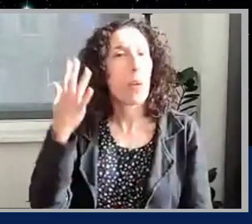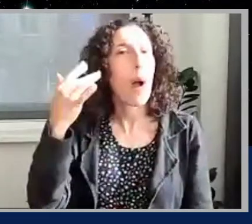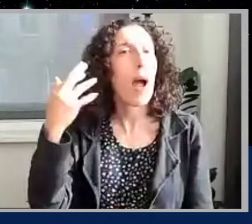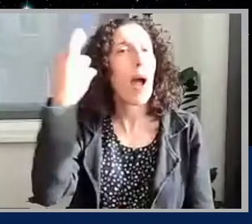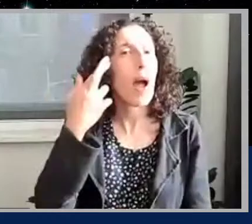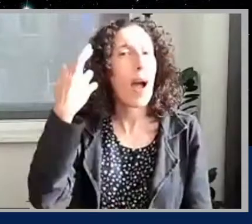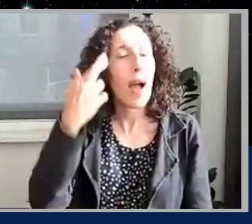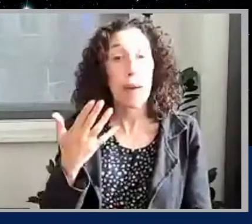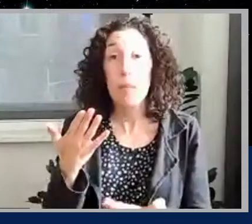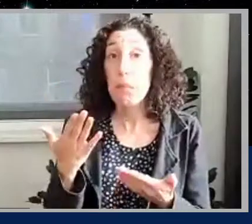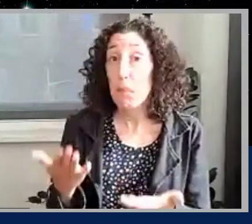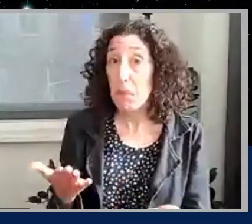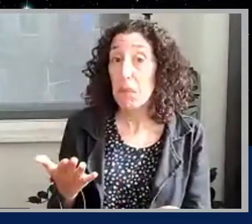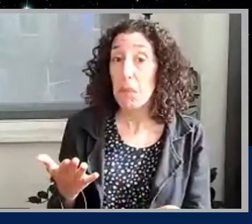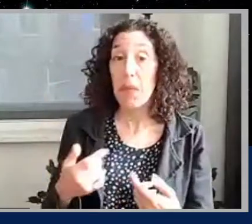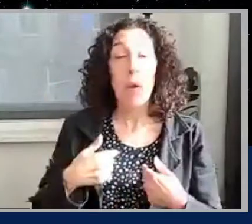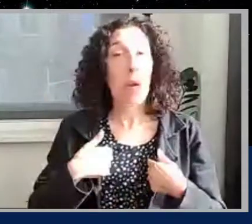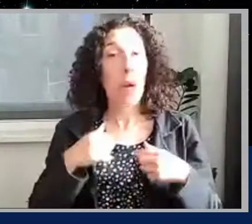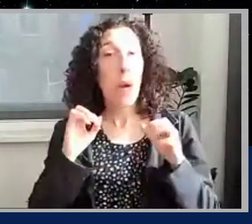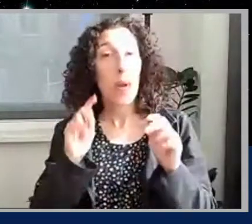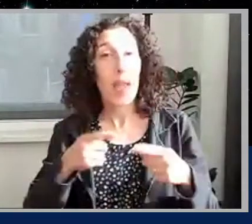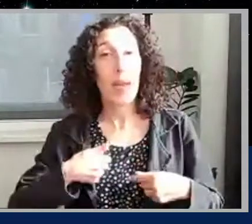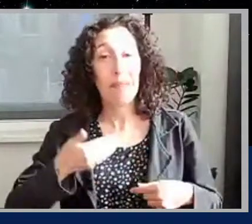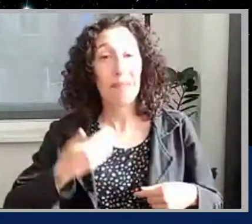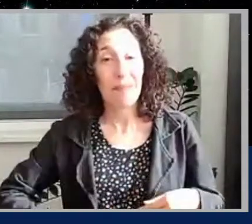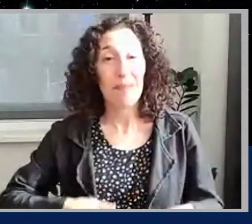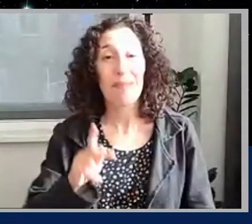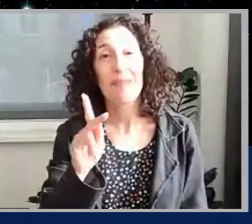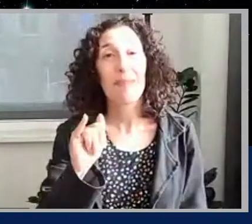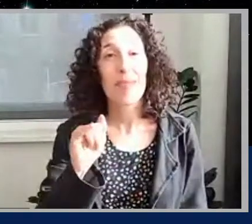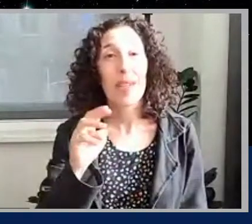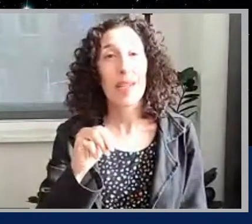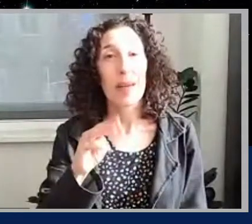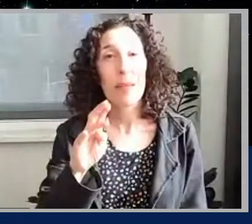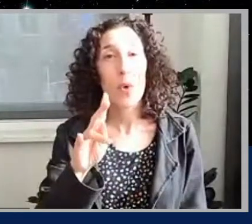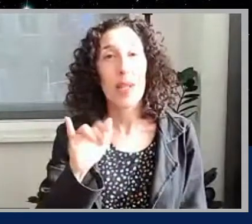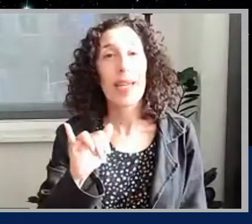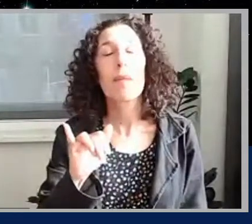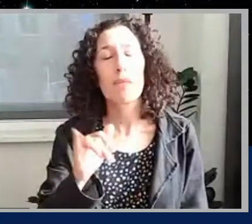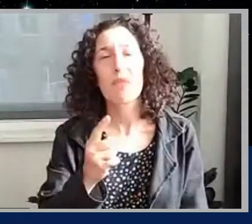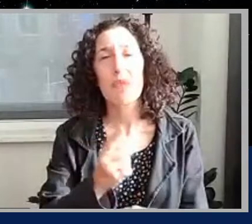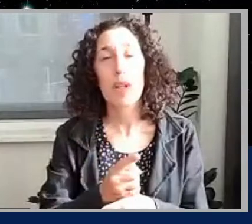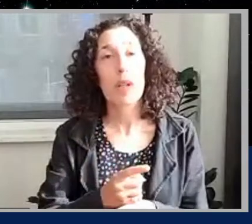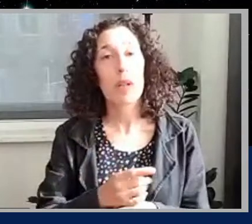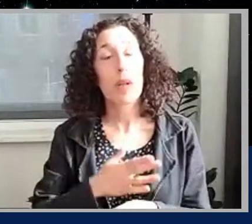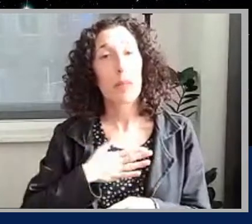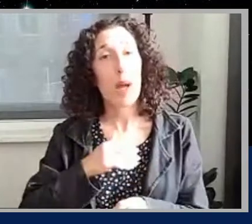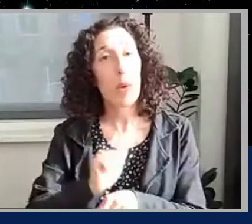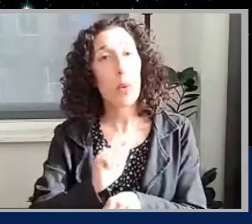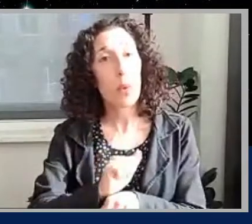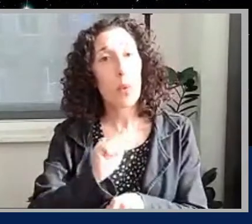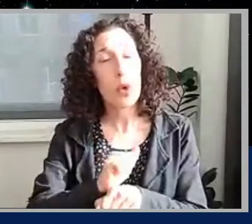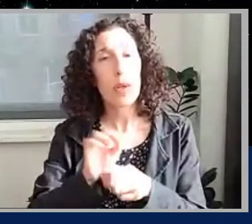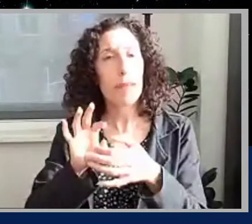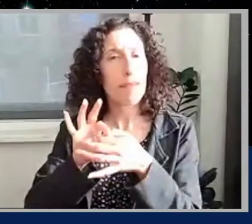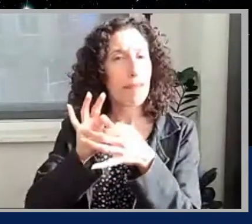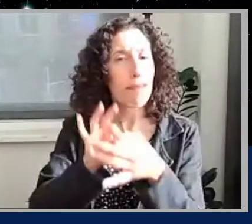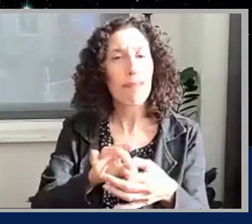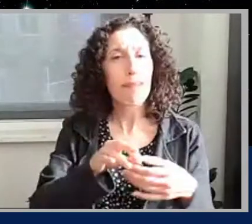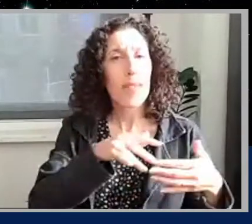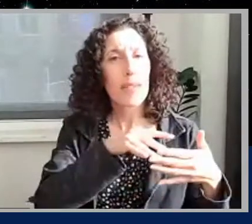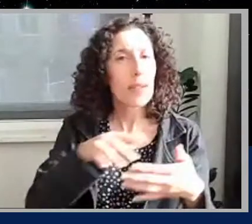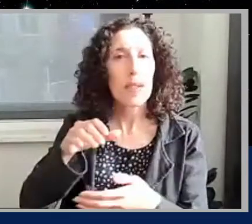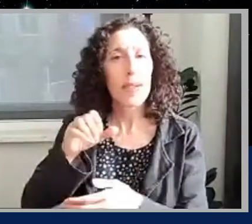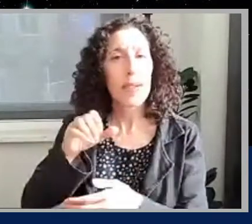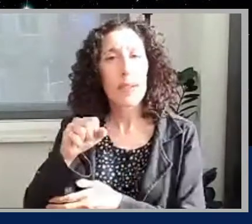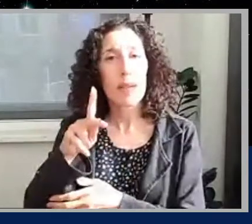I can go, I guess. Yeah, I think it's just really important to have a diversity of thought in any program, and particularly when you're trying to